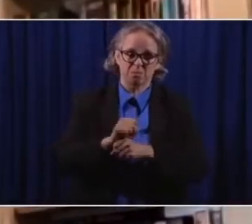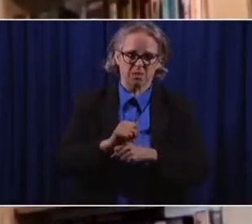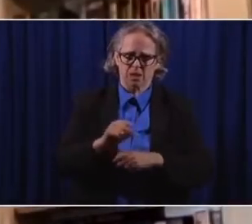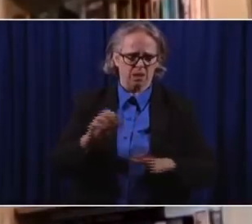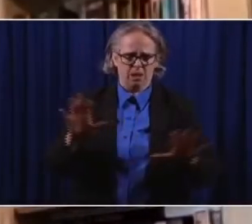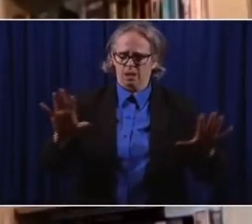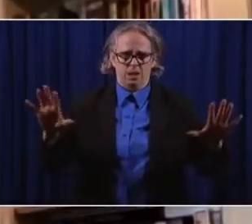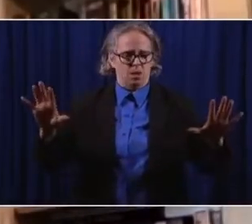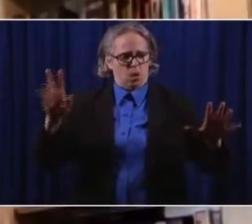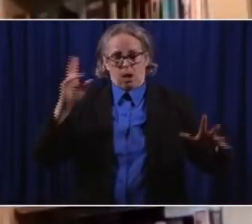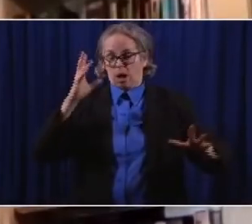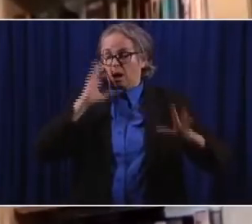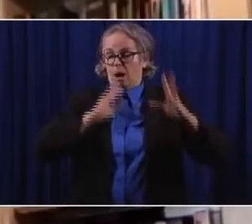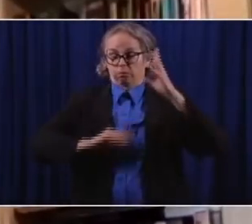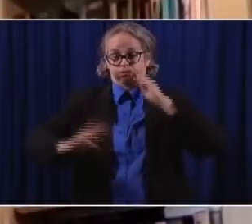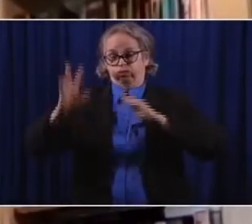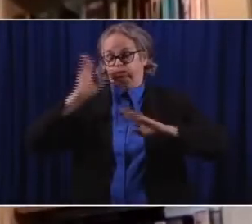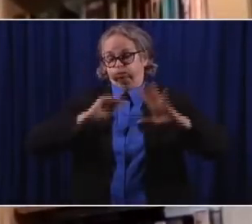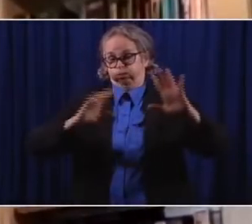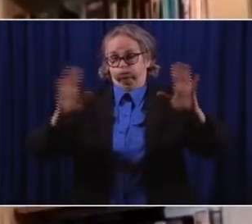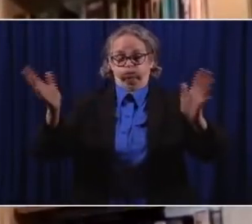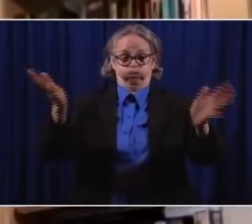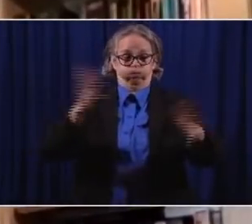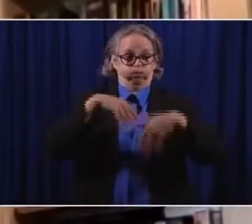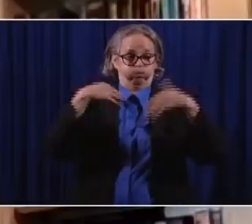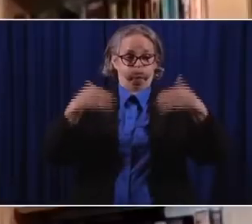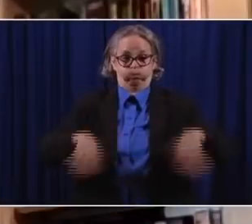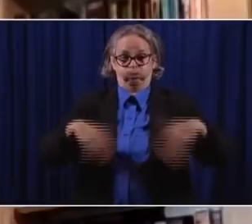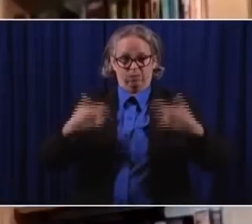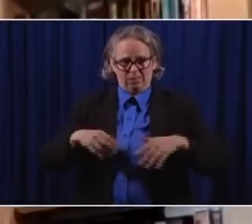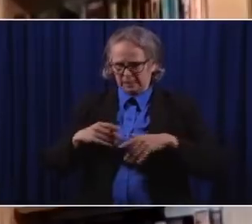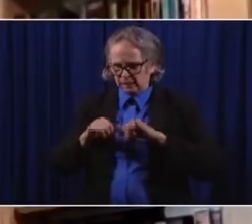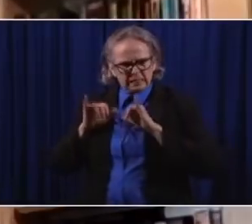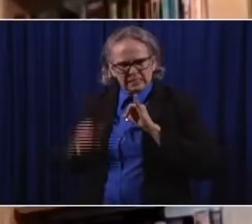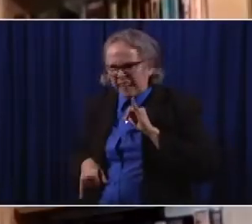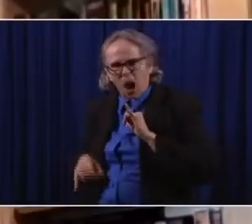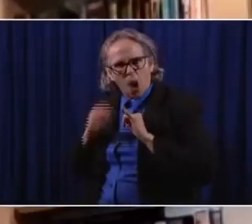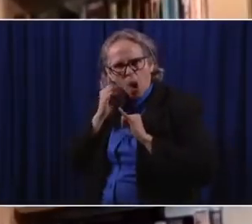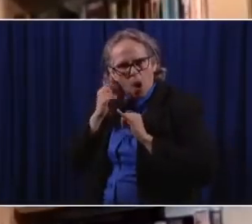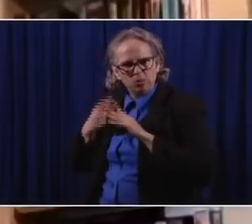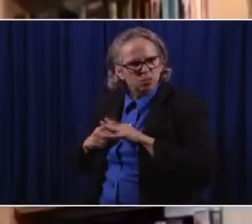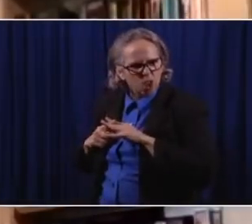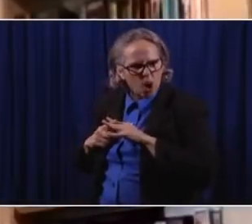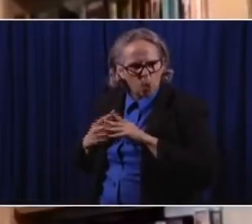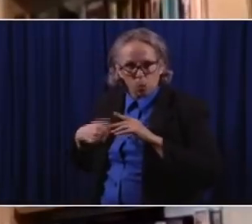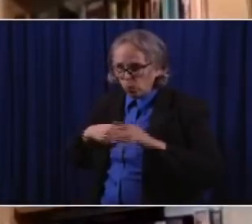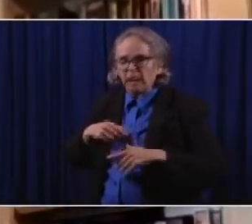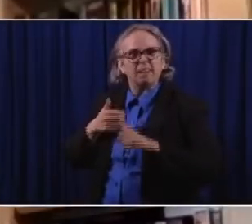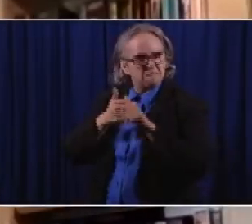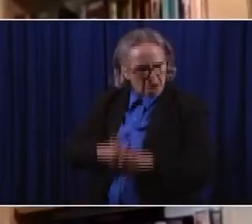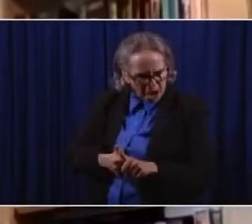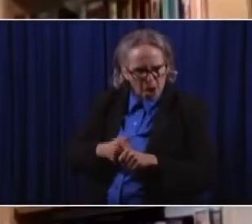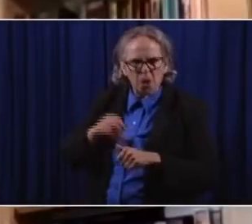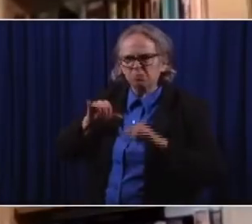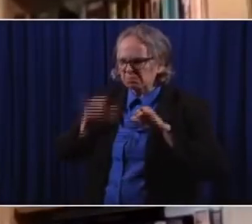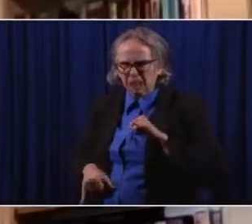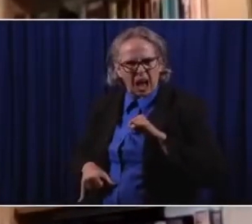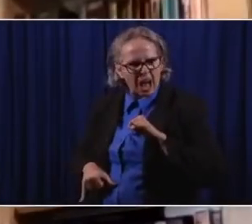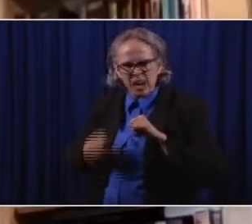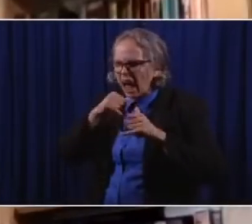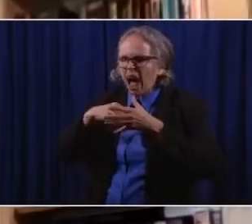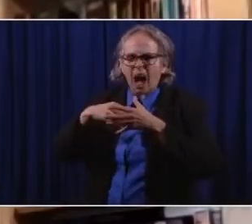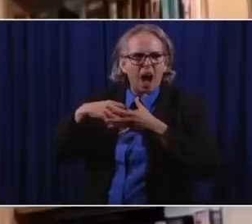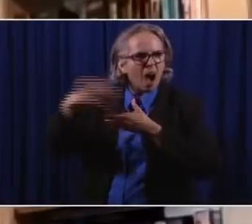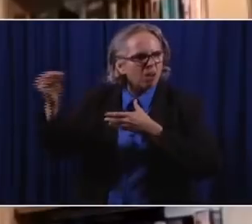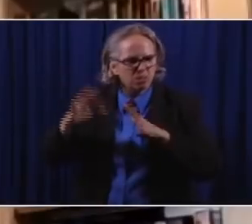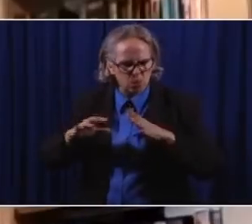just a touch, we started with that stay at home, and we did that out of a sense of health and safety. We all did. And we